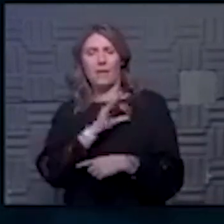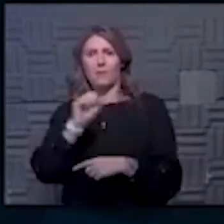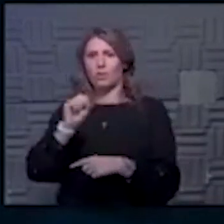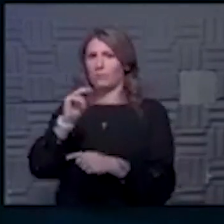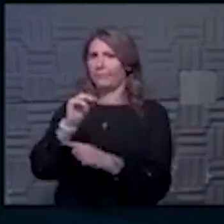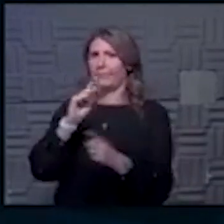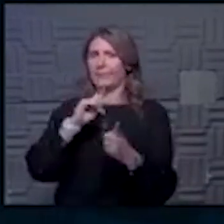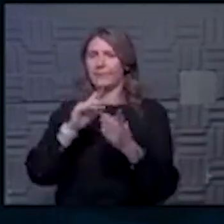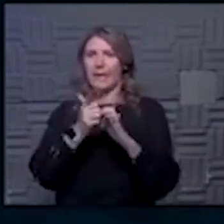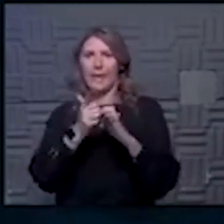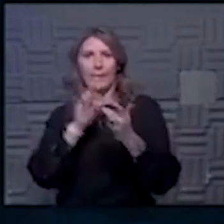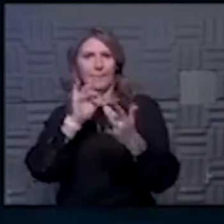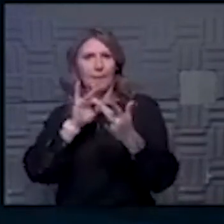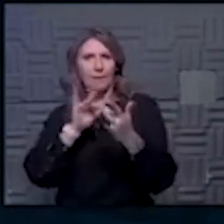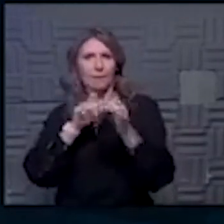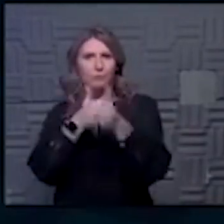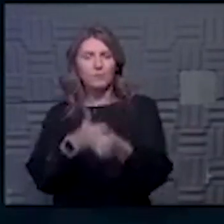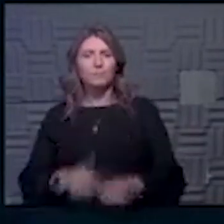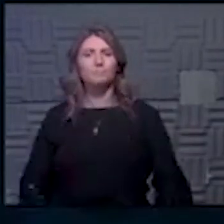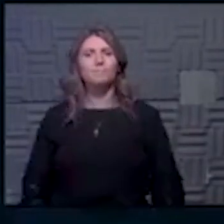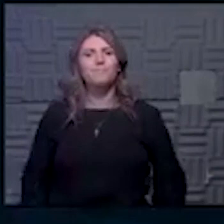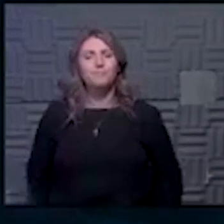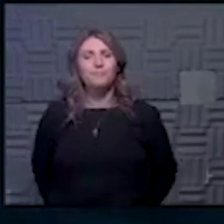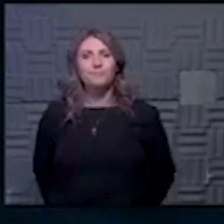as contacts go? How do you handle that?